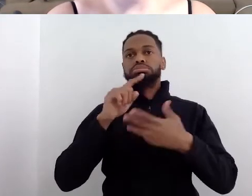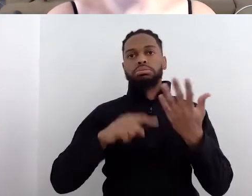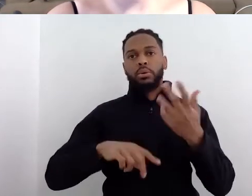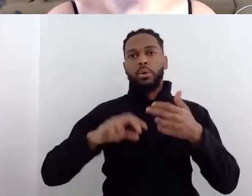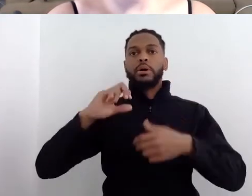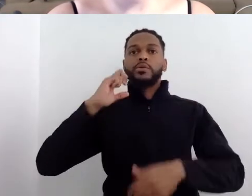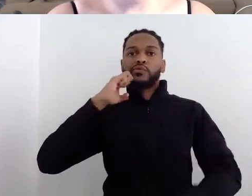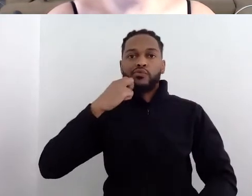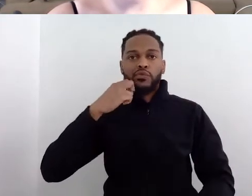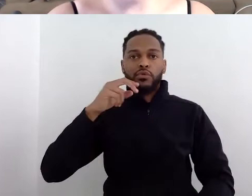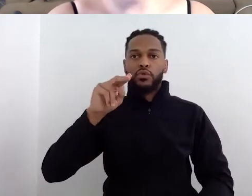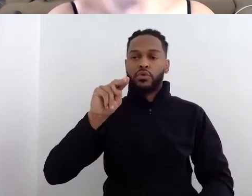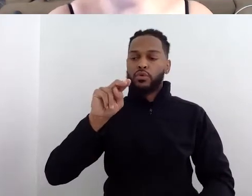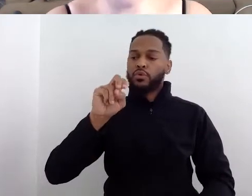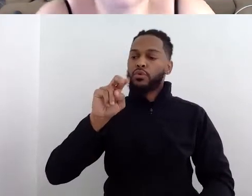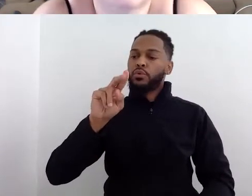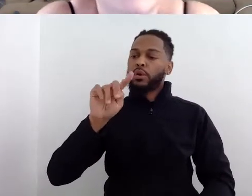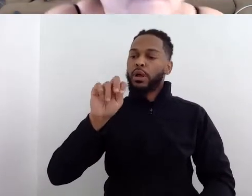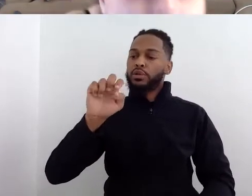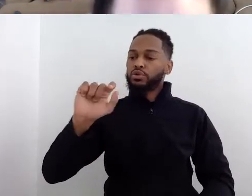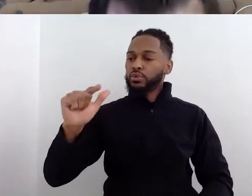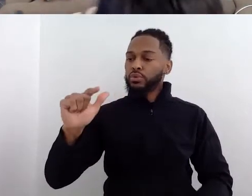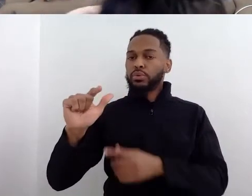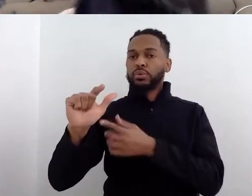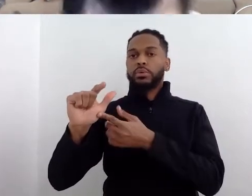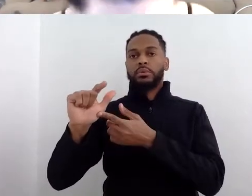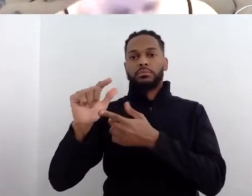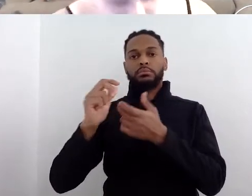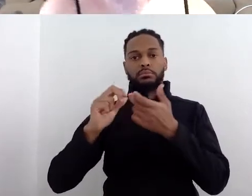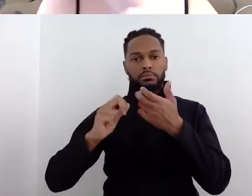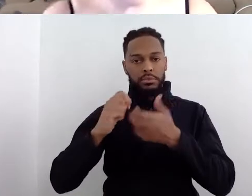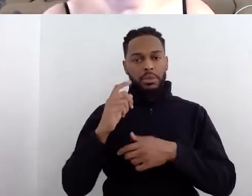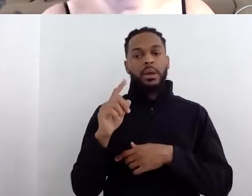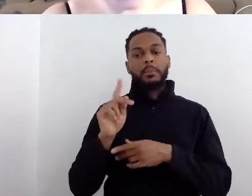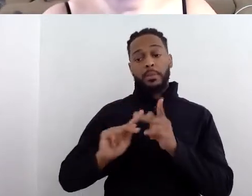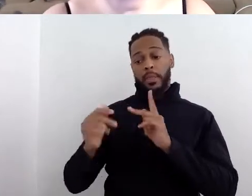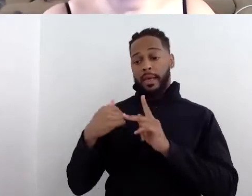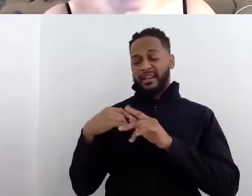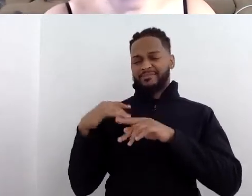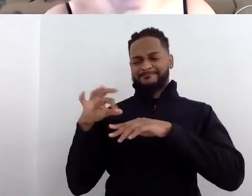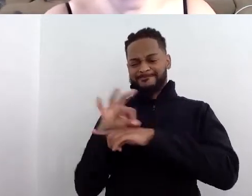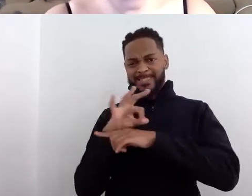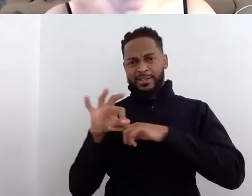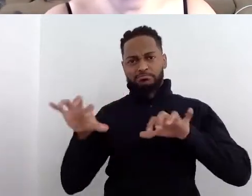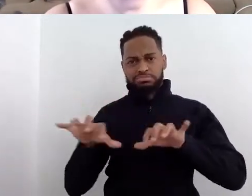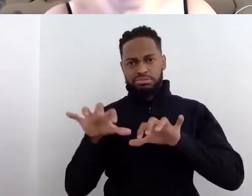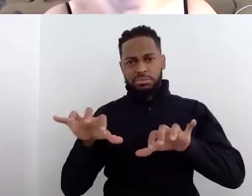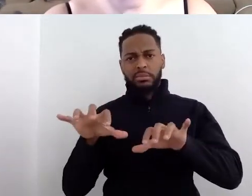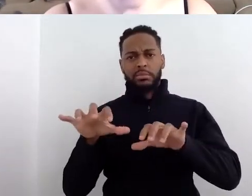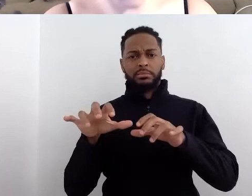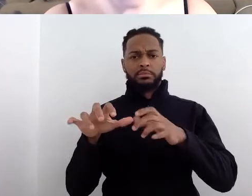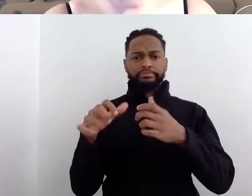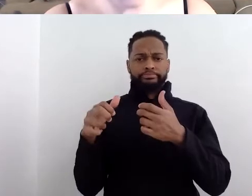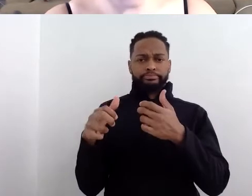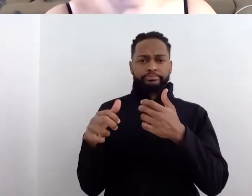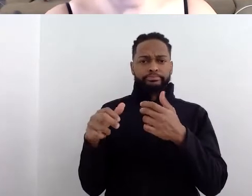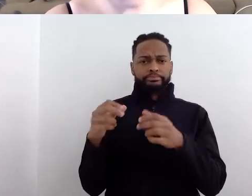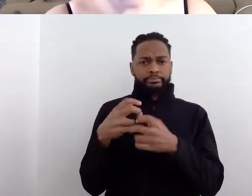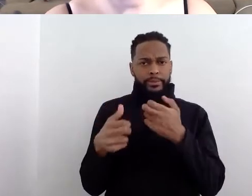issue. And so what we wanted to talk about today was just said, which is,